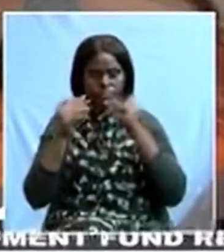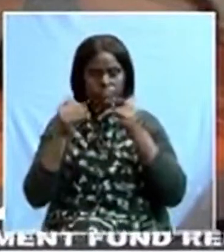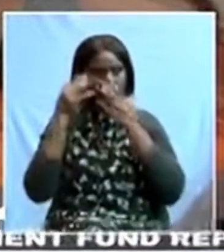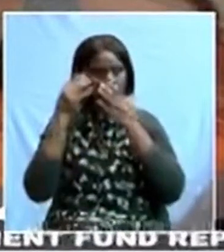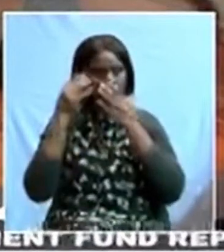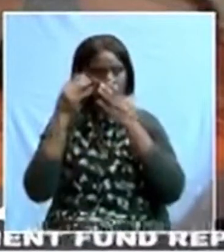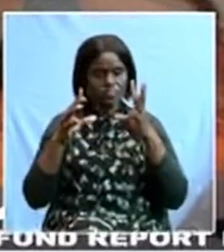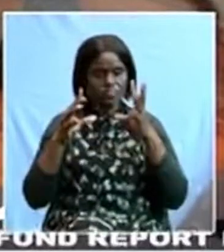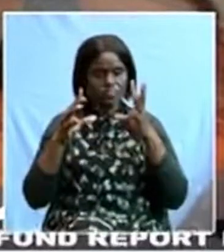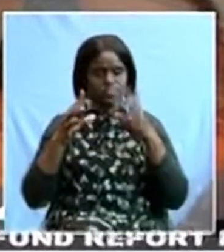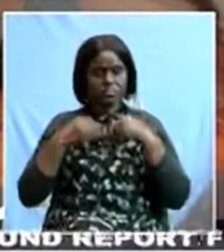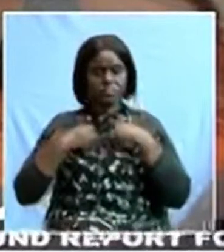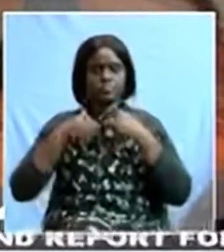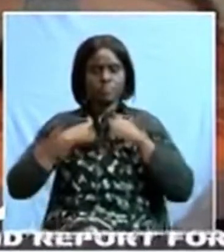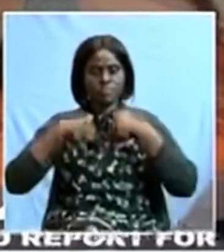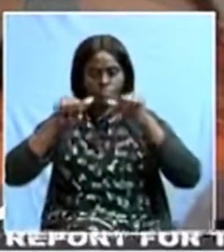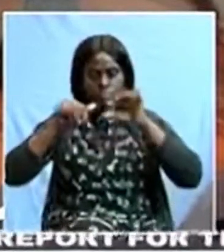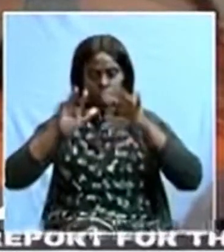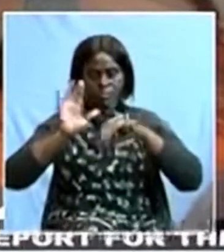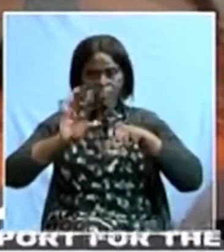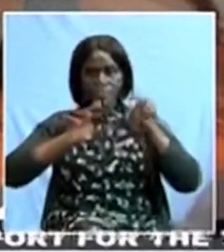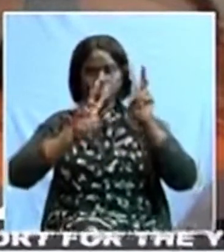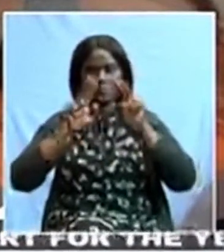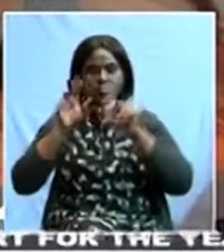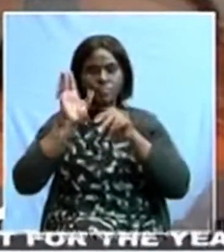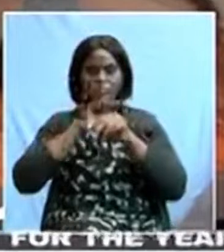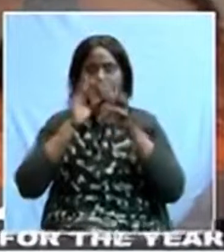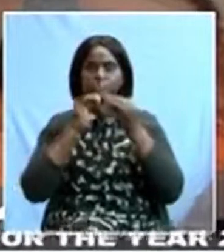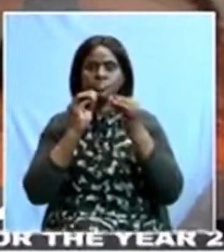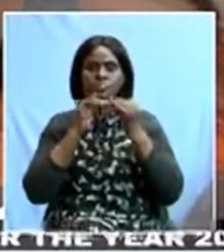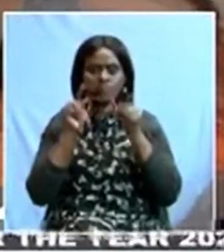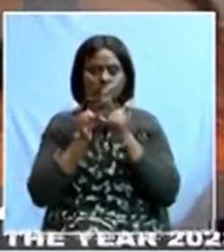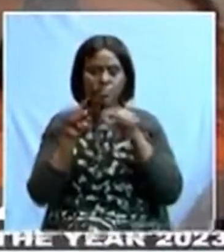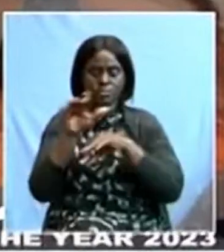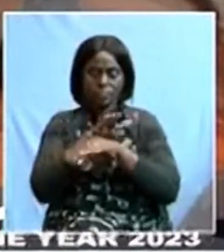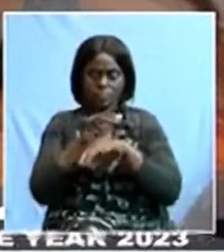wishes to acknowledge the auditor's observations of